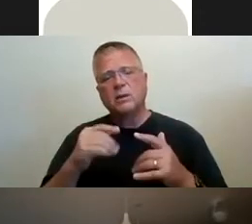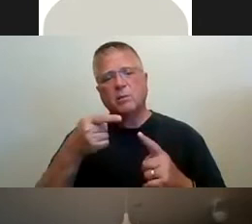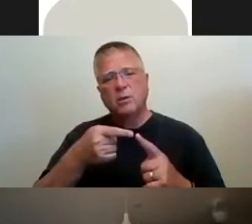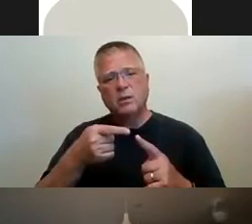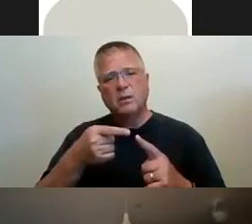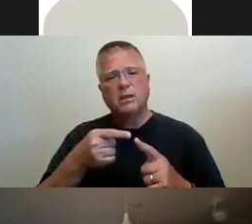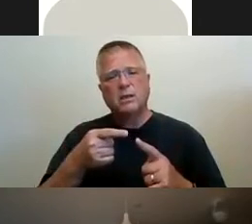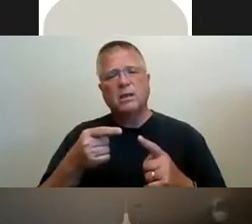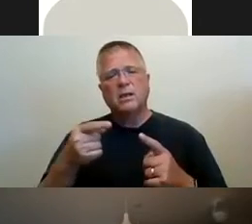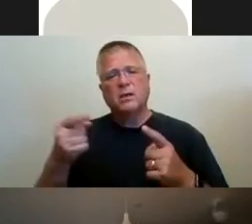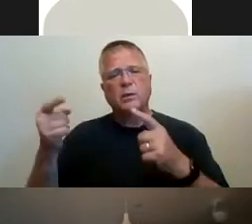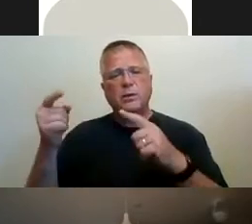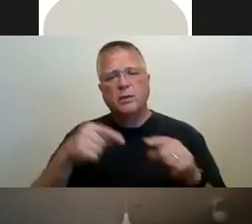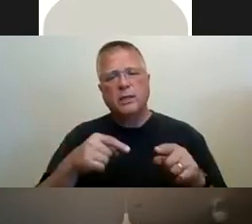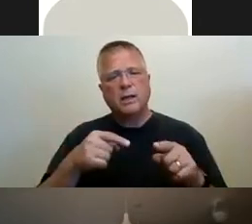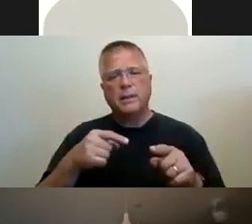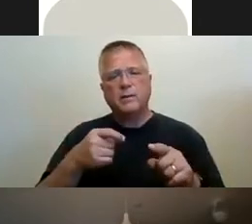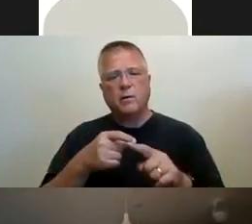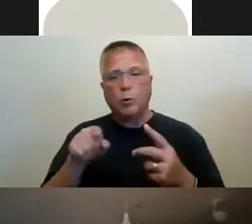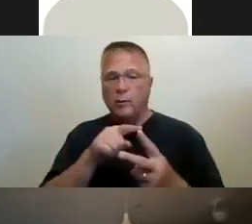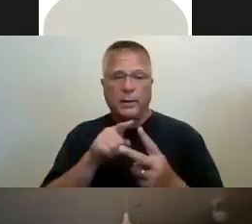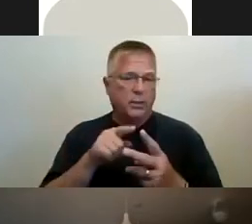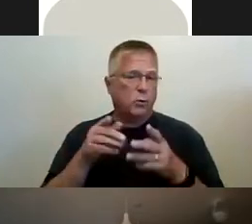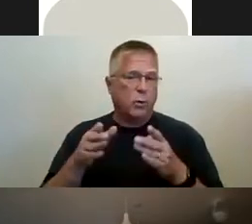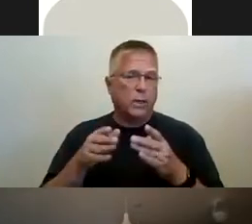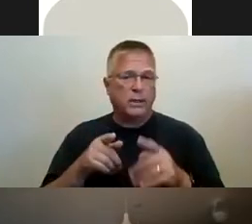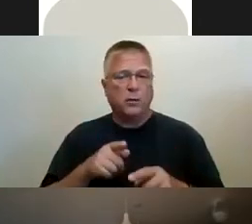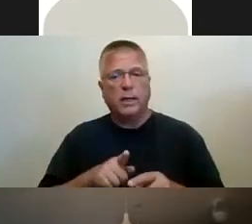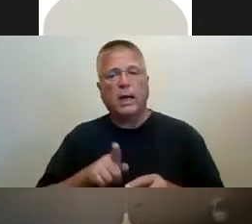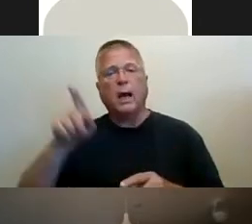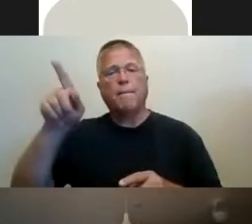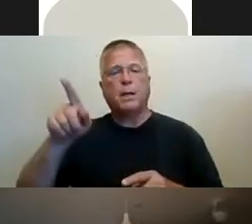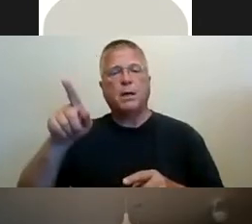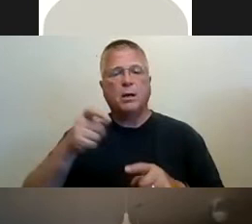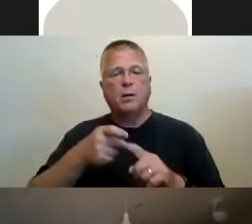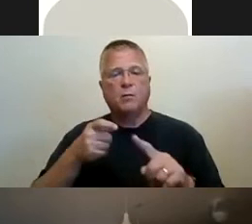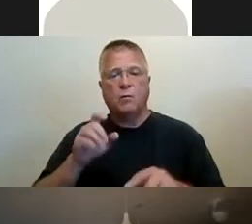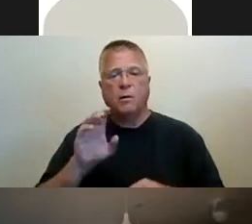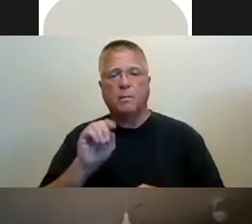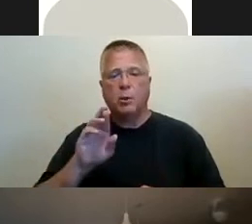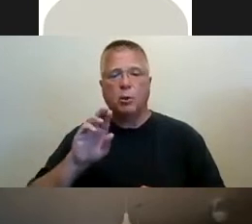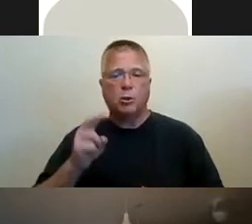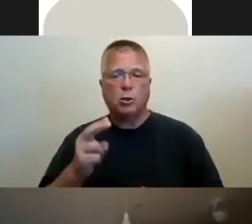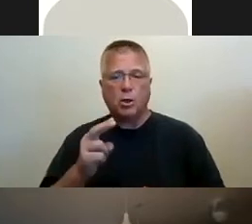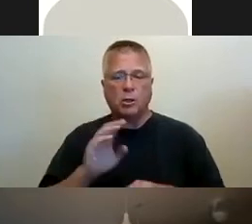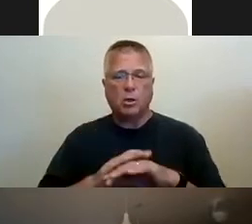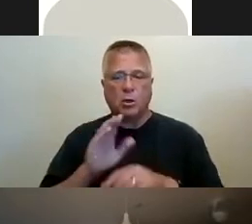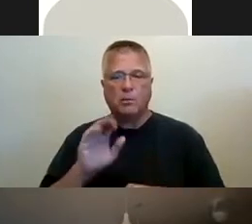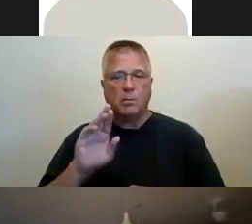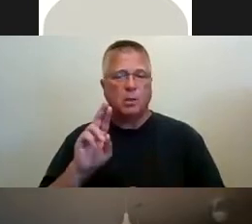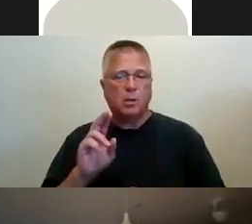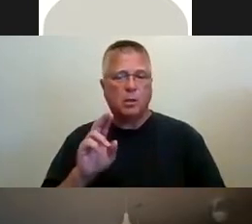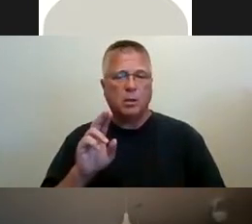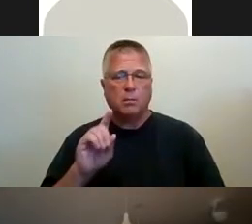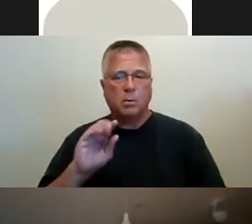coming down, or if you're either way, going up from Murdoch on Bartlett, if you're going up Murdoch